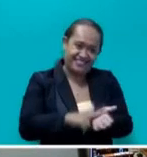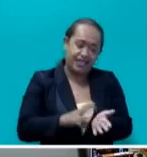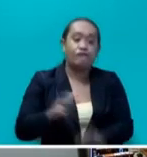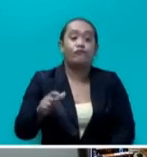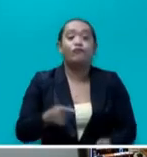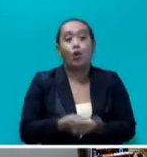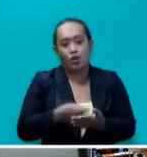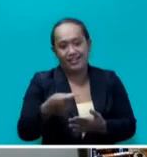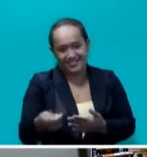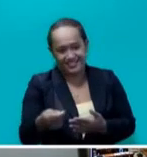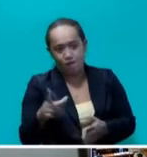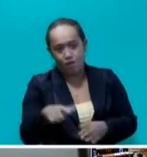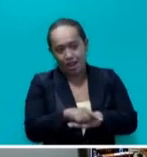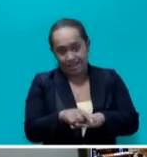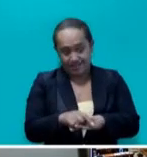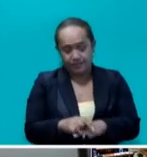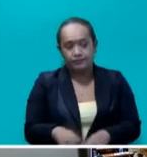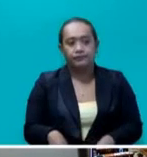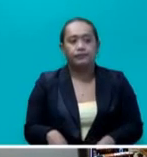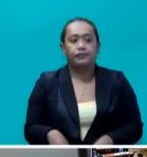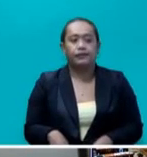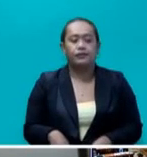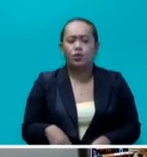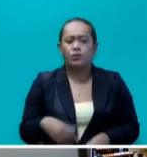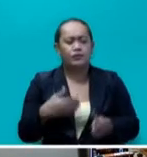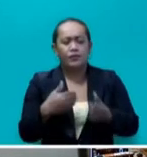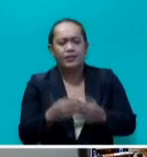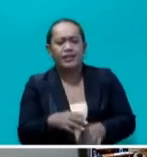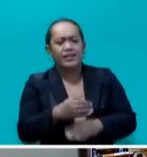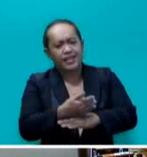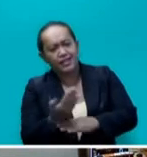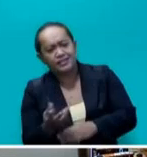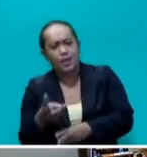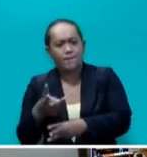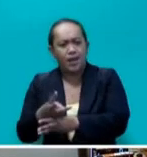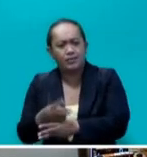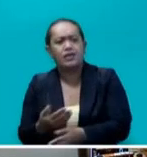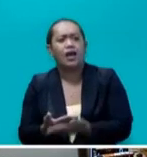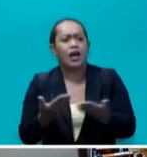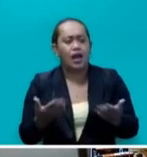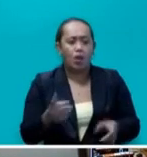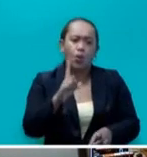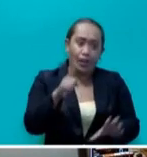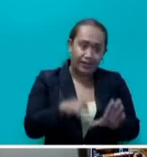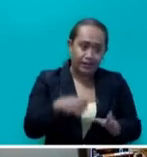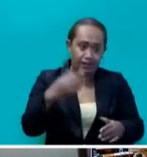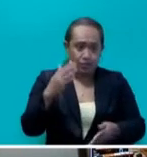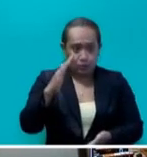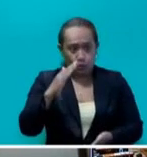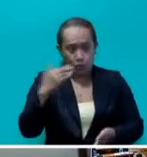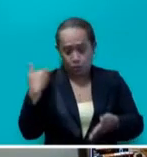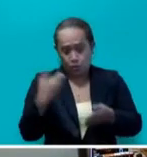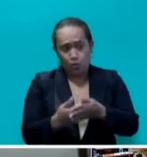to obtain the written consent of the Director of Lands takes any time between days to months, and on certain occasions even more than a year. There's a huge backlog